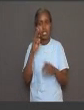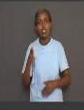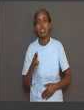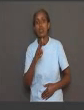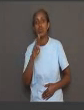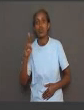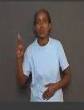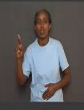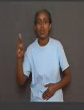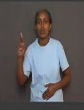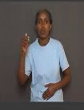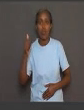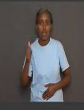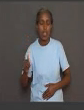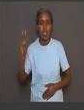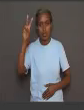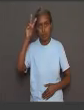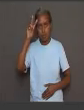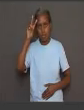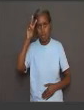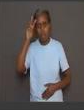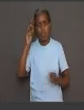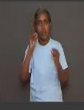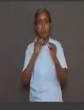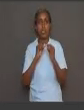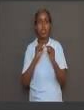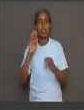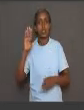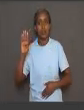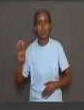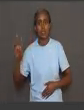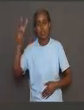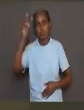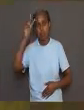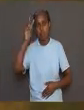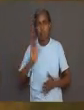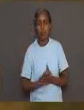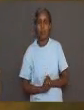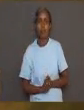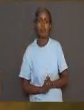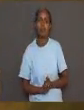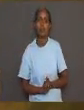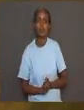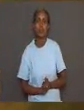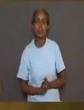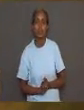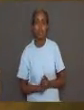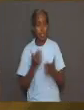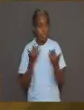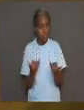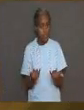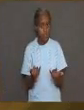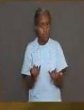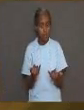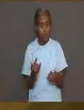square root of a squared plus b squared. By now,